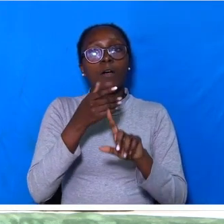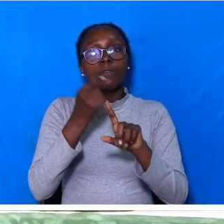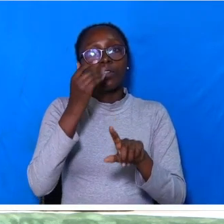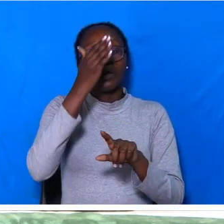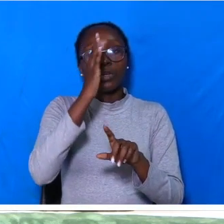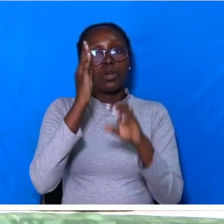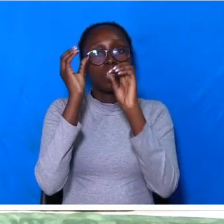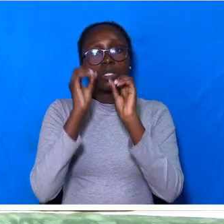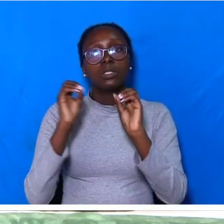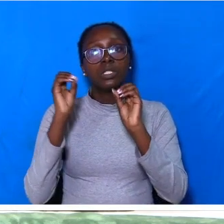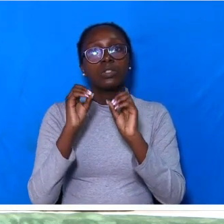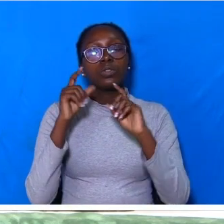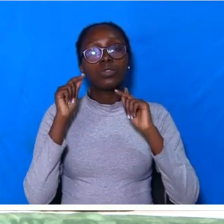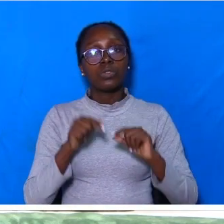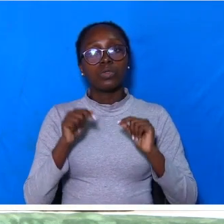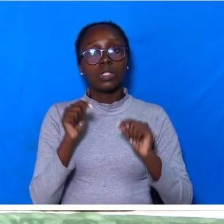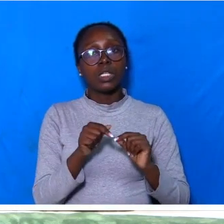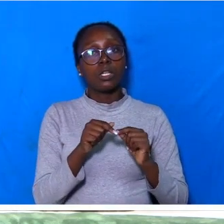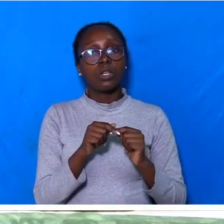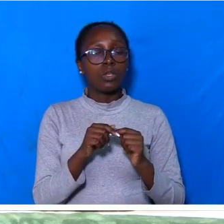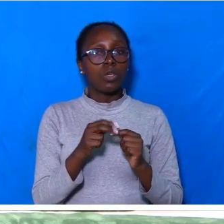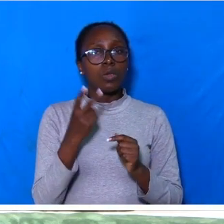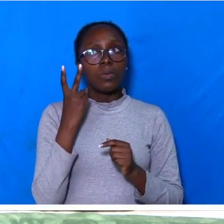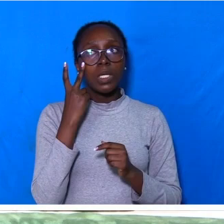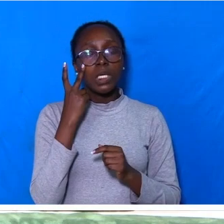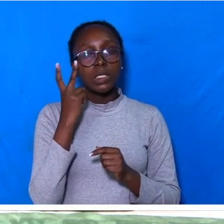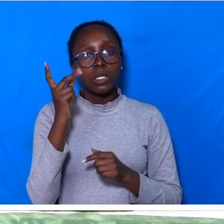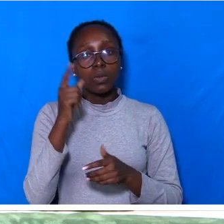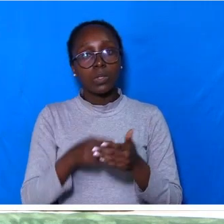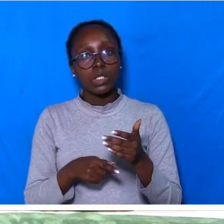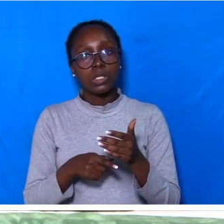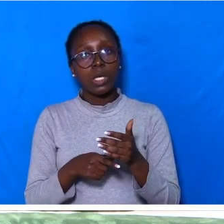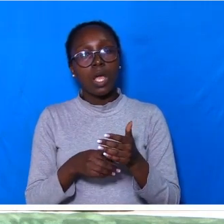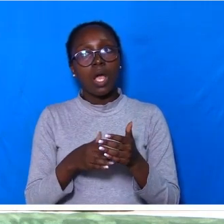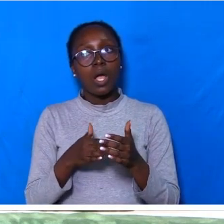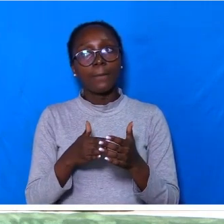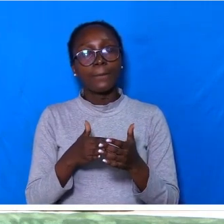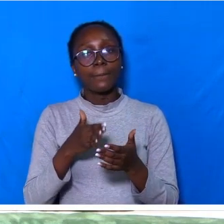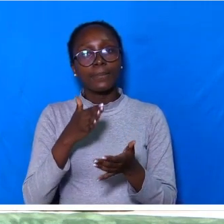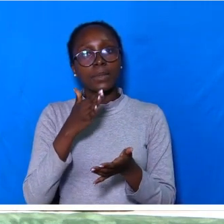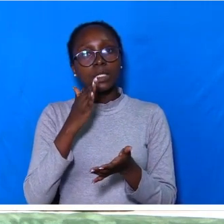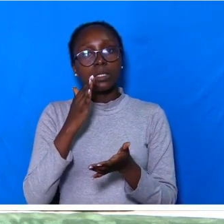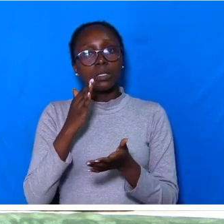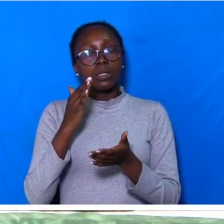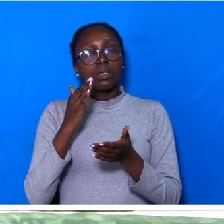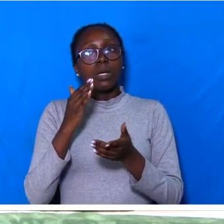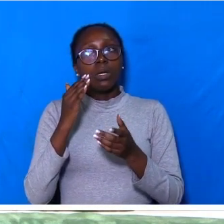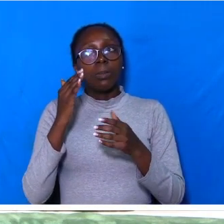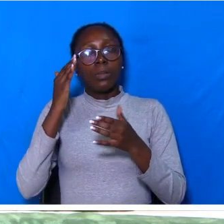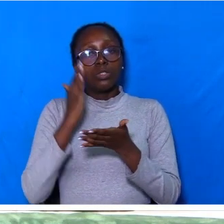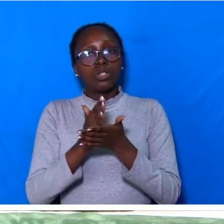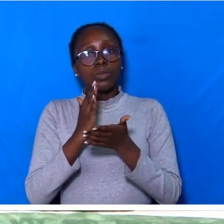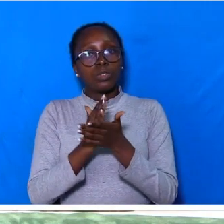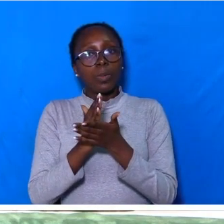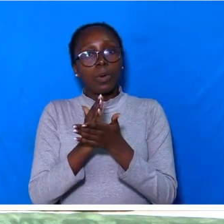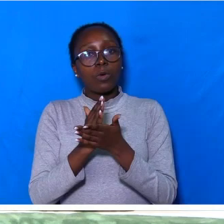Today, we look at stagnation or lack of progress as a second consequence